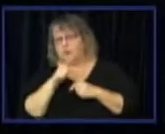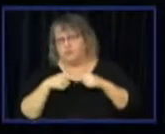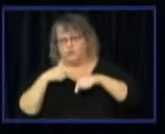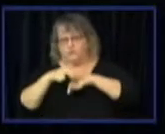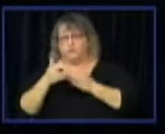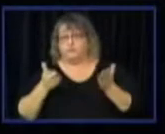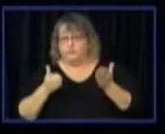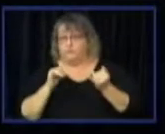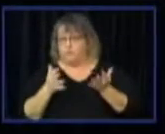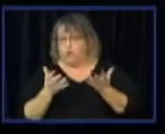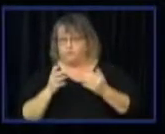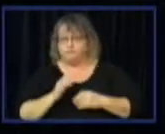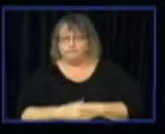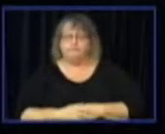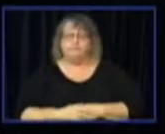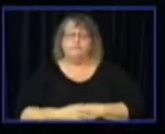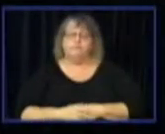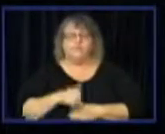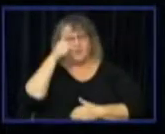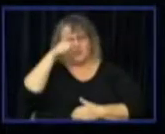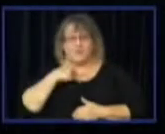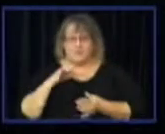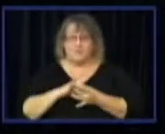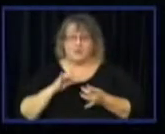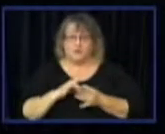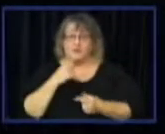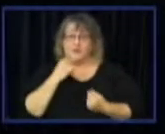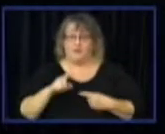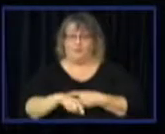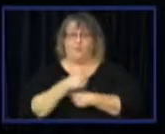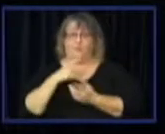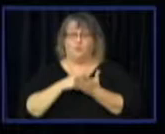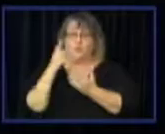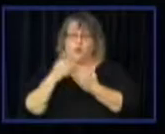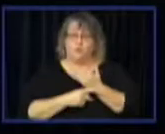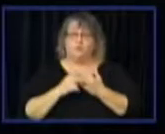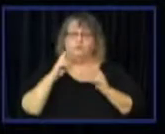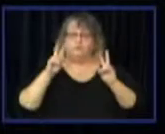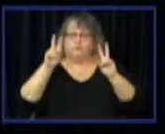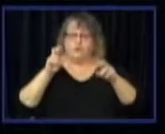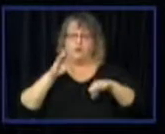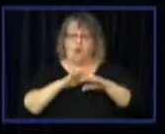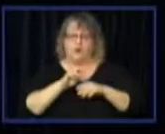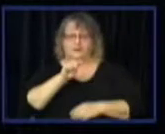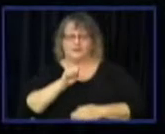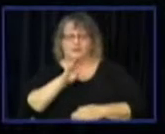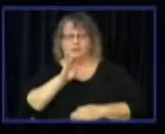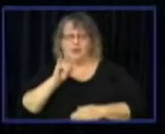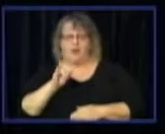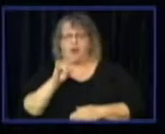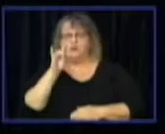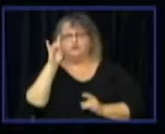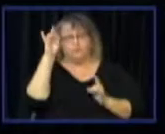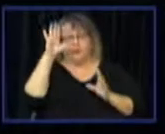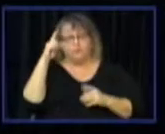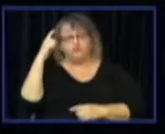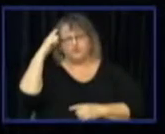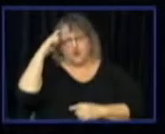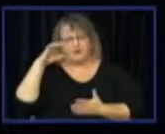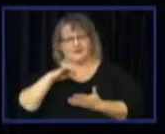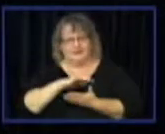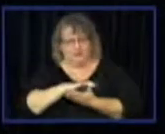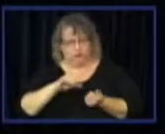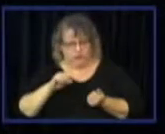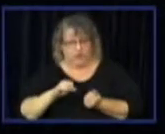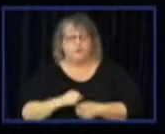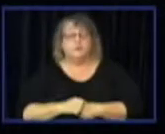referral service. As I mentioned at the top, today's program is going to be on traumatic brain injury. So let me